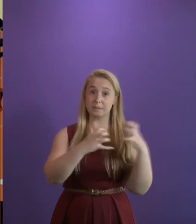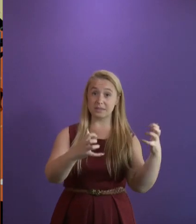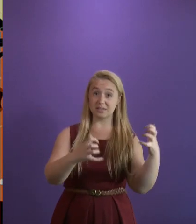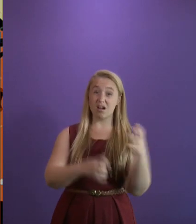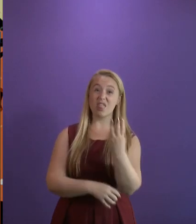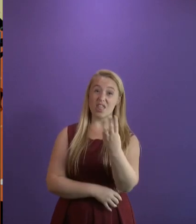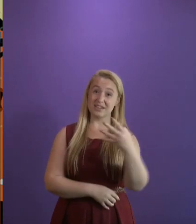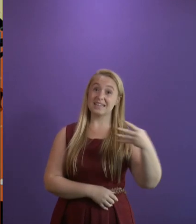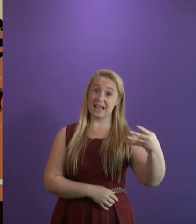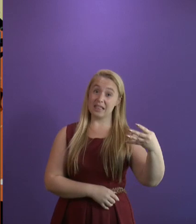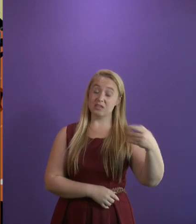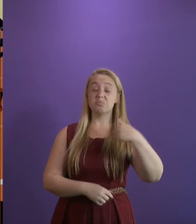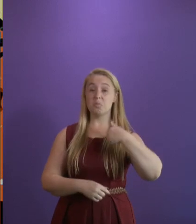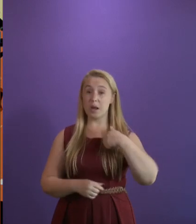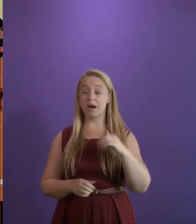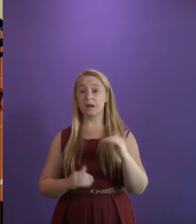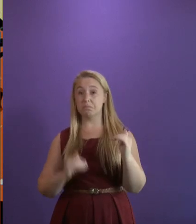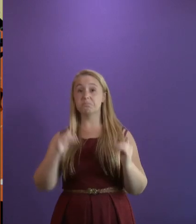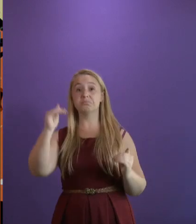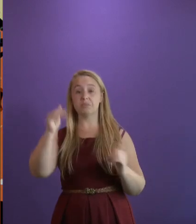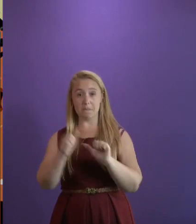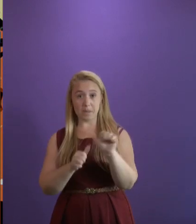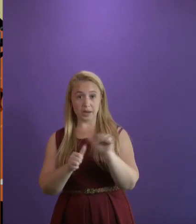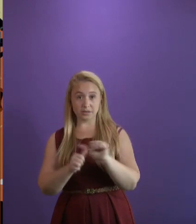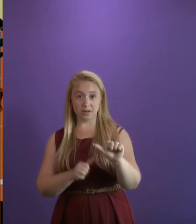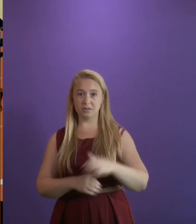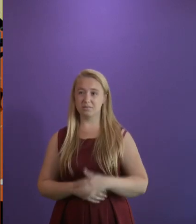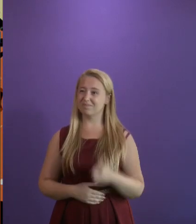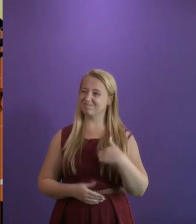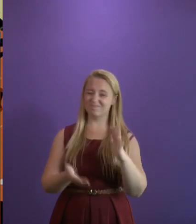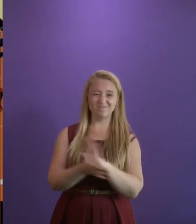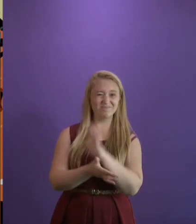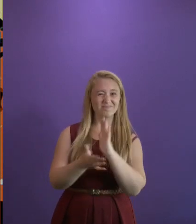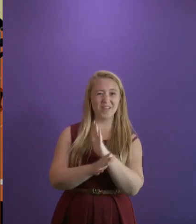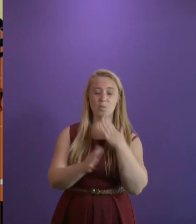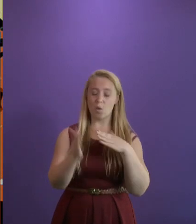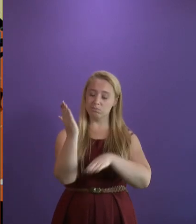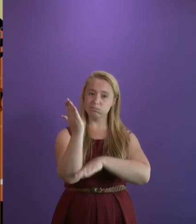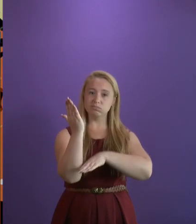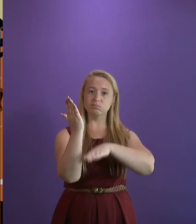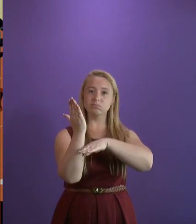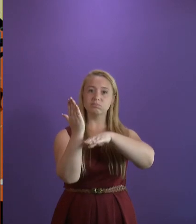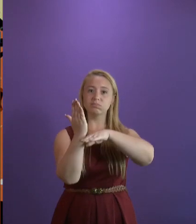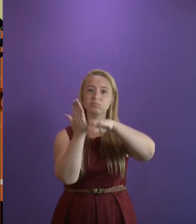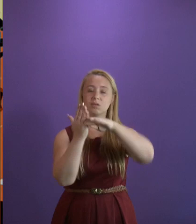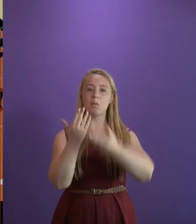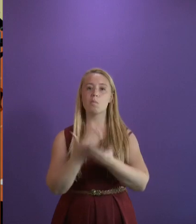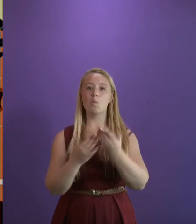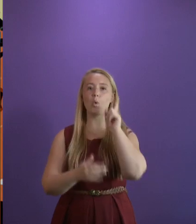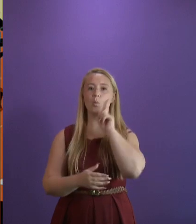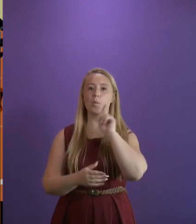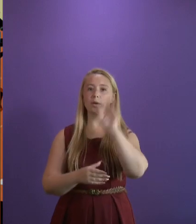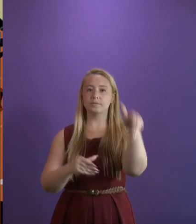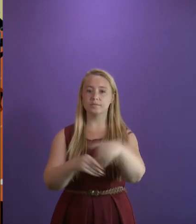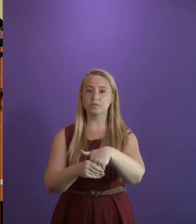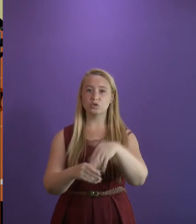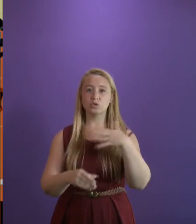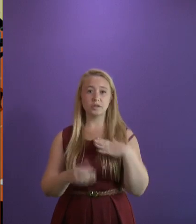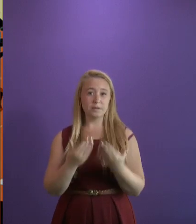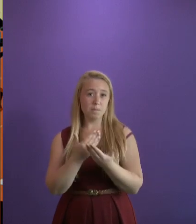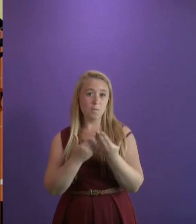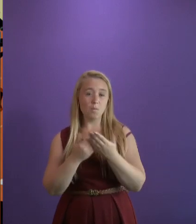39th place. But I won't be happy until we climb further. We need an additional 26